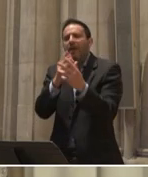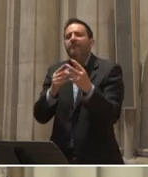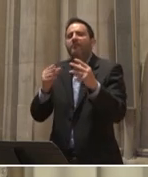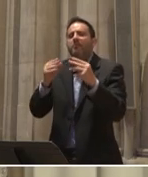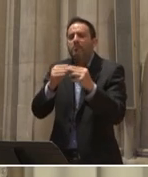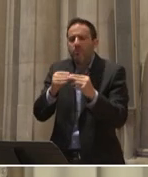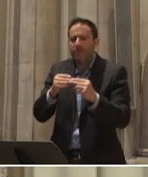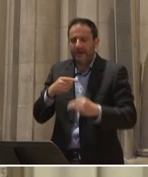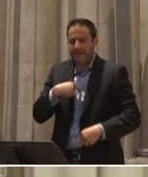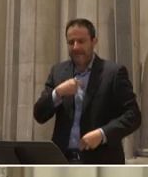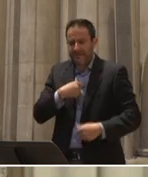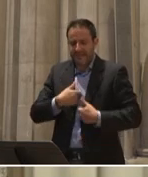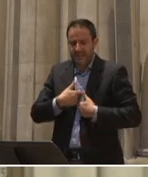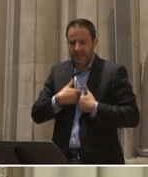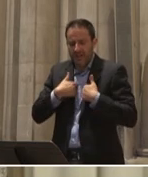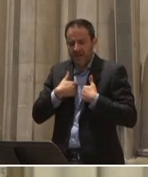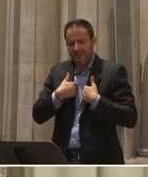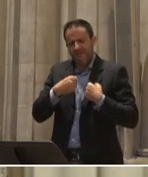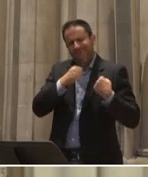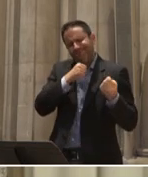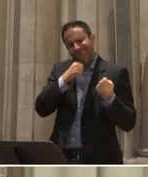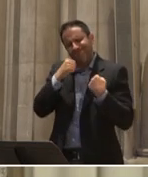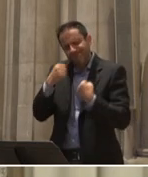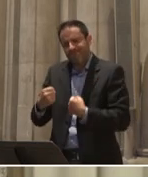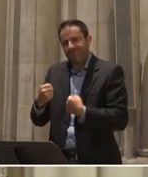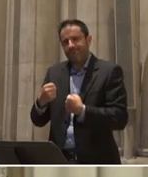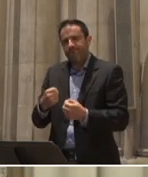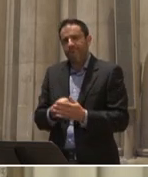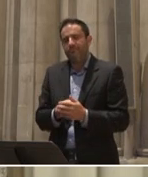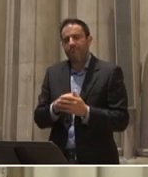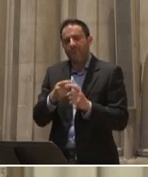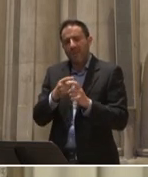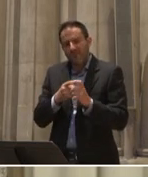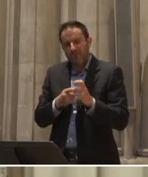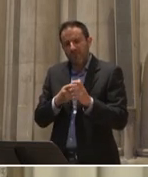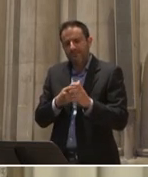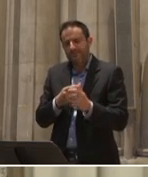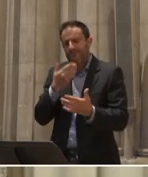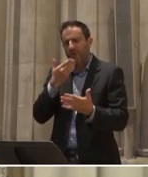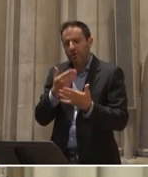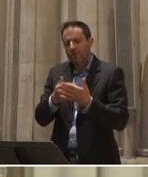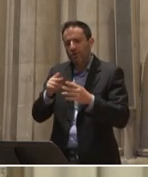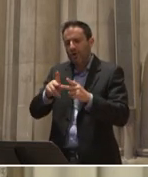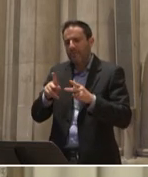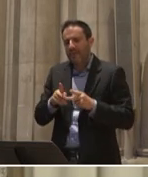lived boldly from that place.